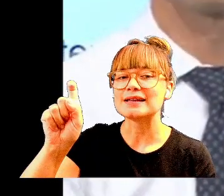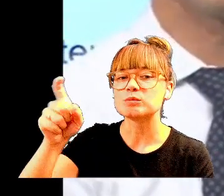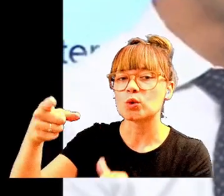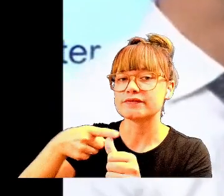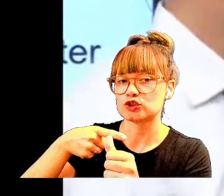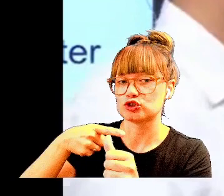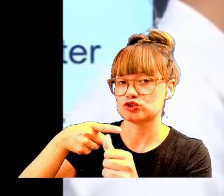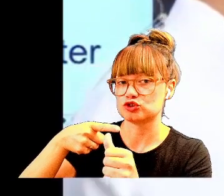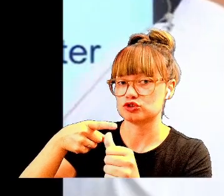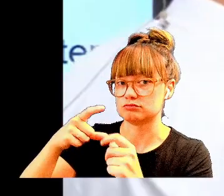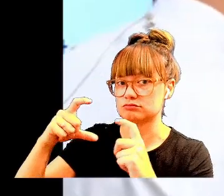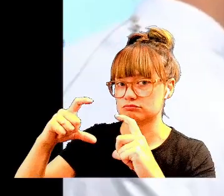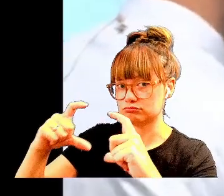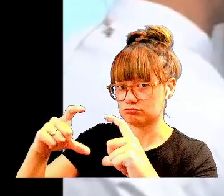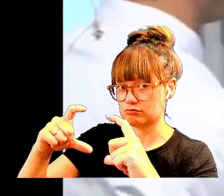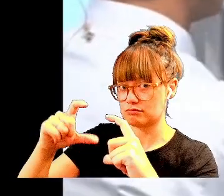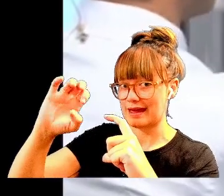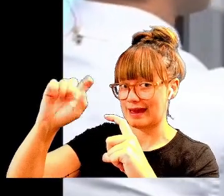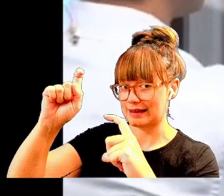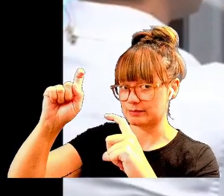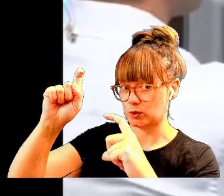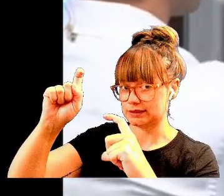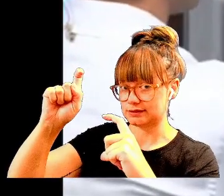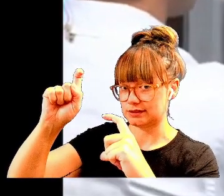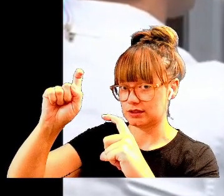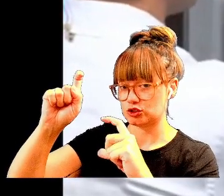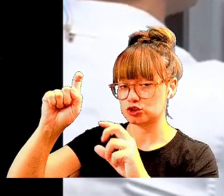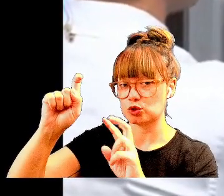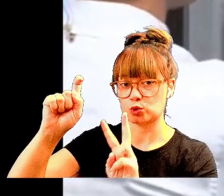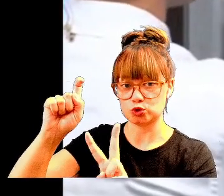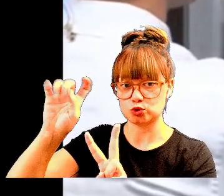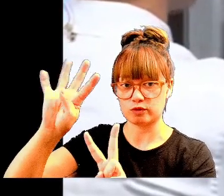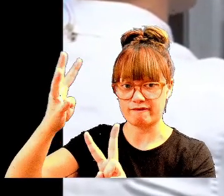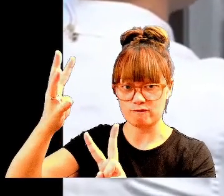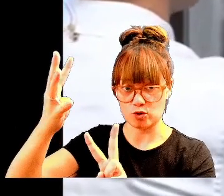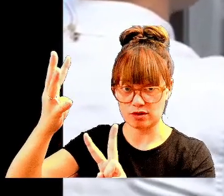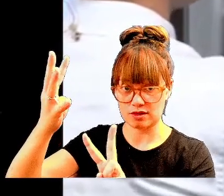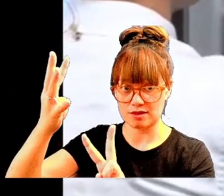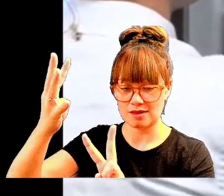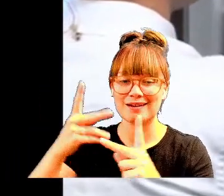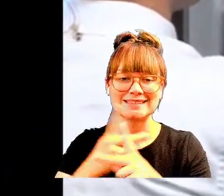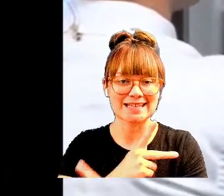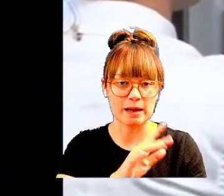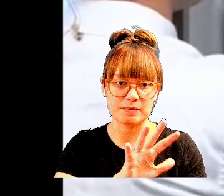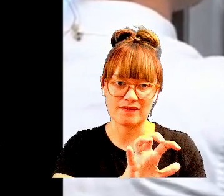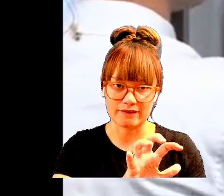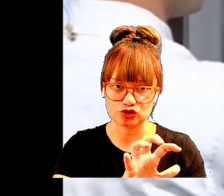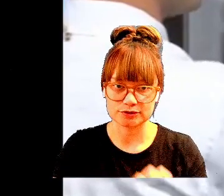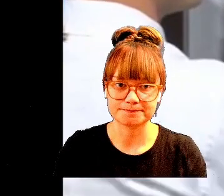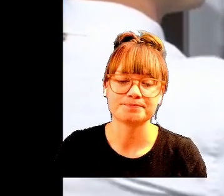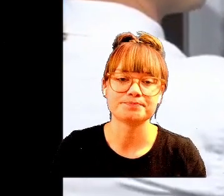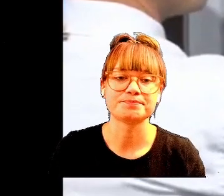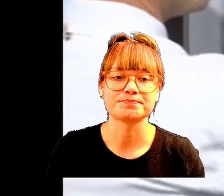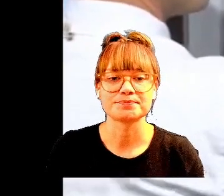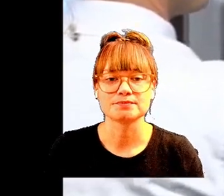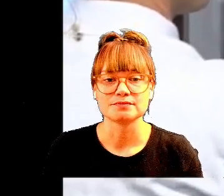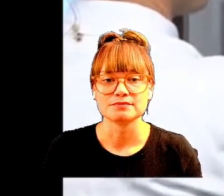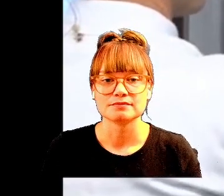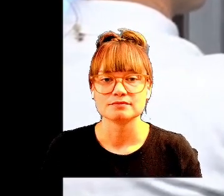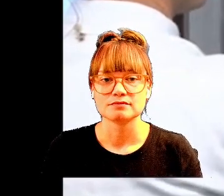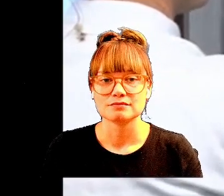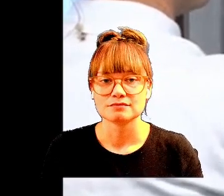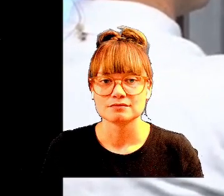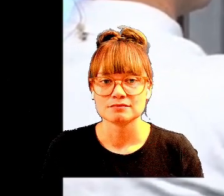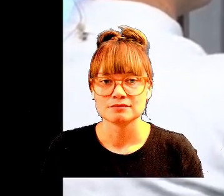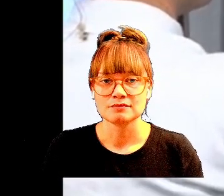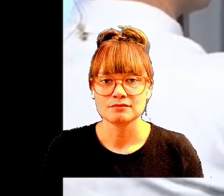in order of operations. So now we have y equals 500 times 2 to the fourth